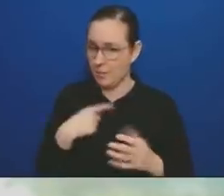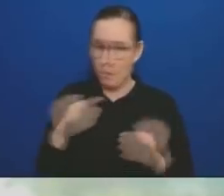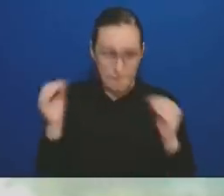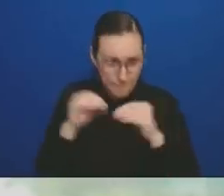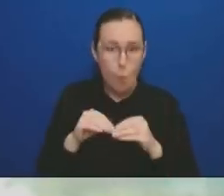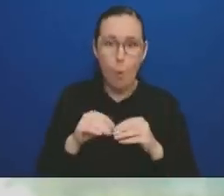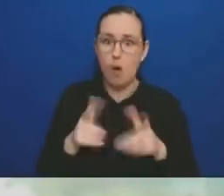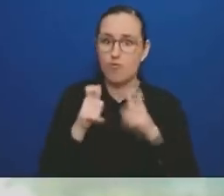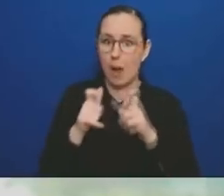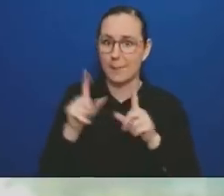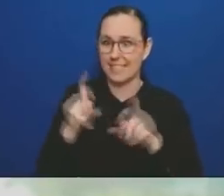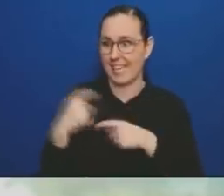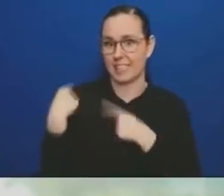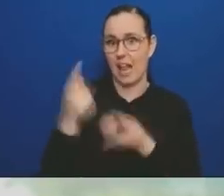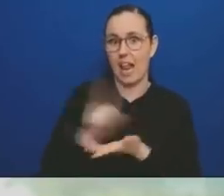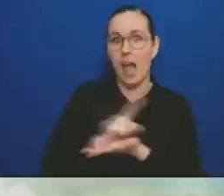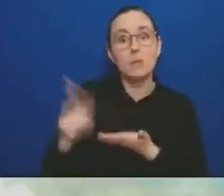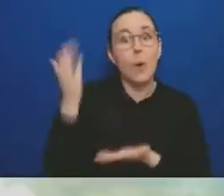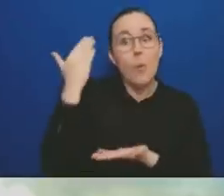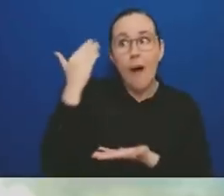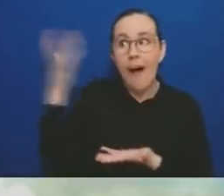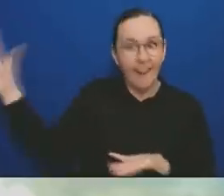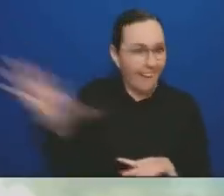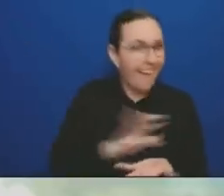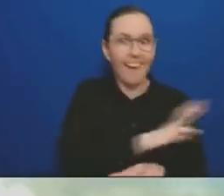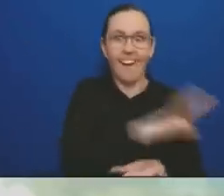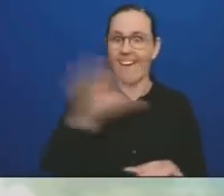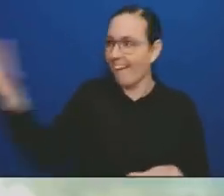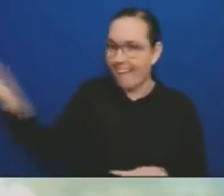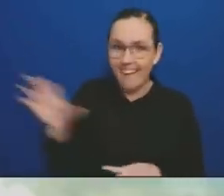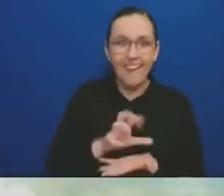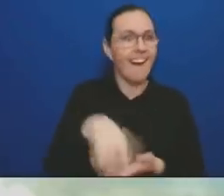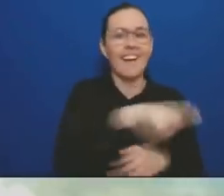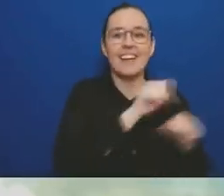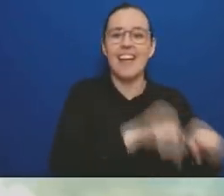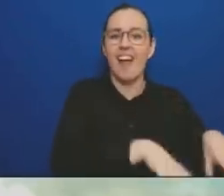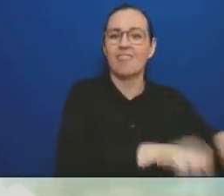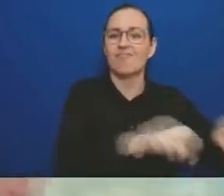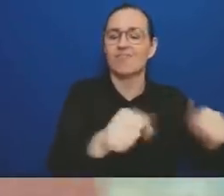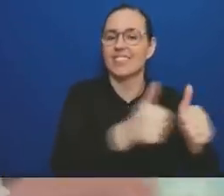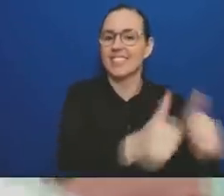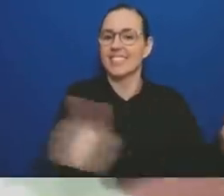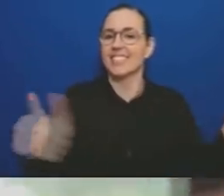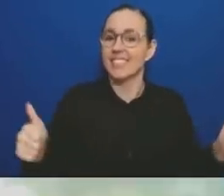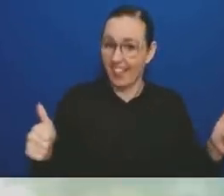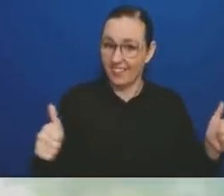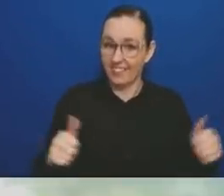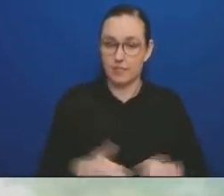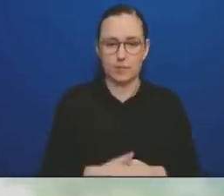doing dramatically more rapid testing in the last few weeks as a result of the tests we have.